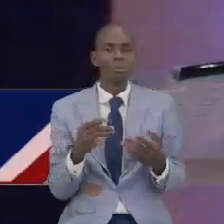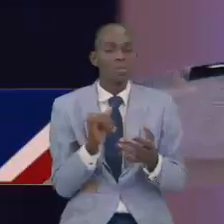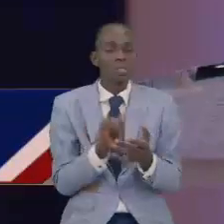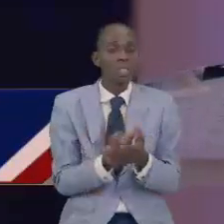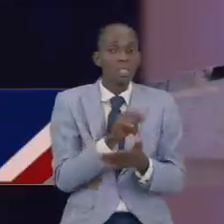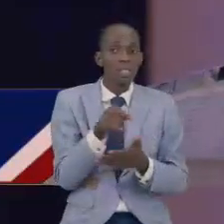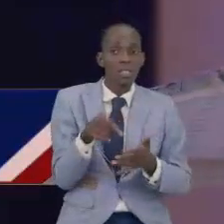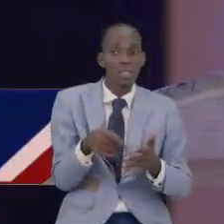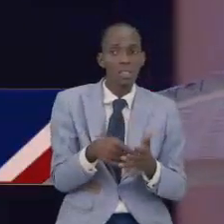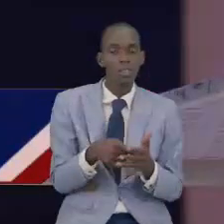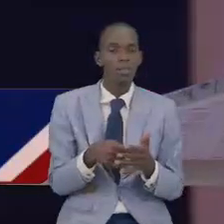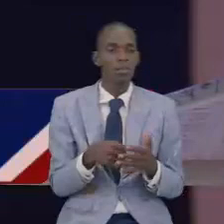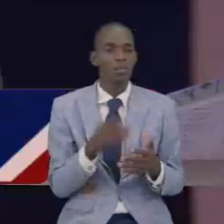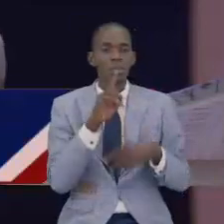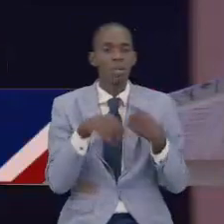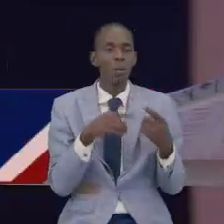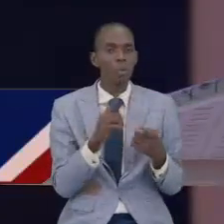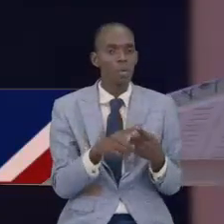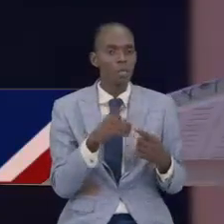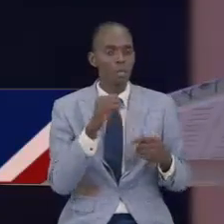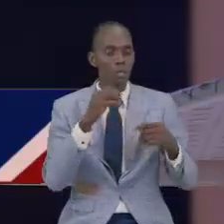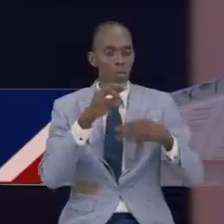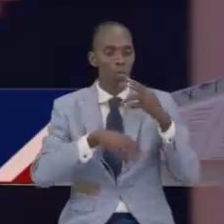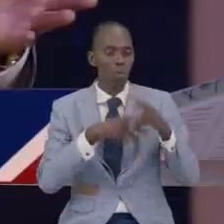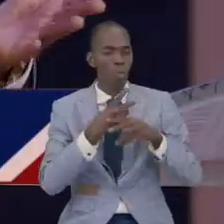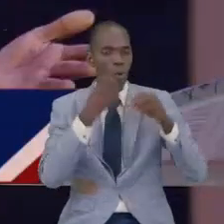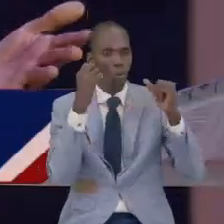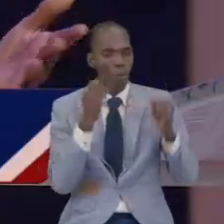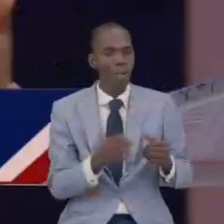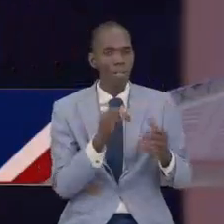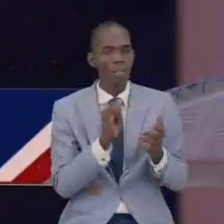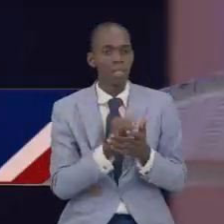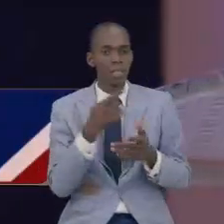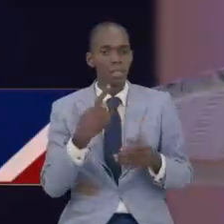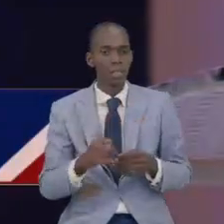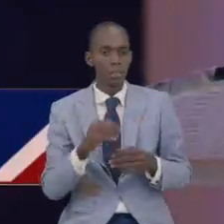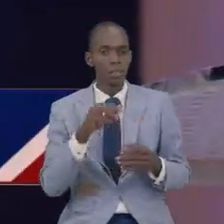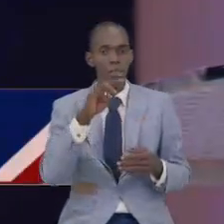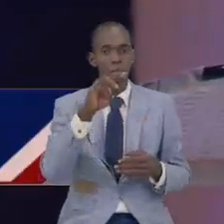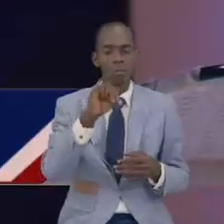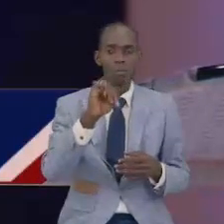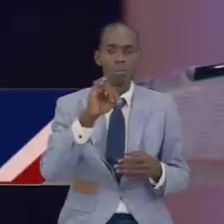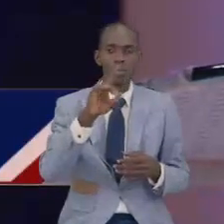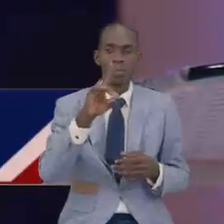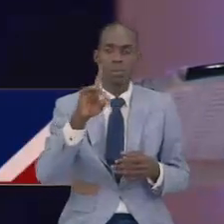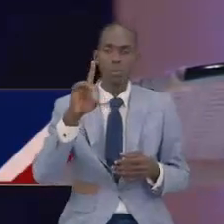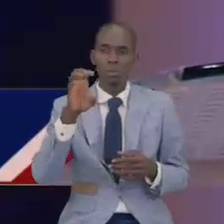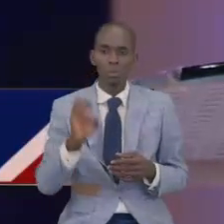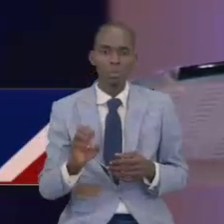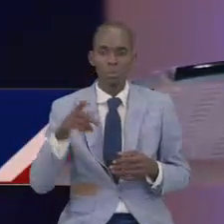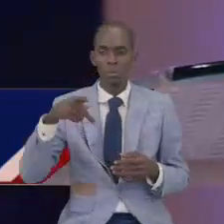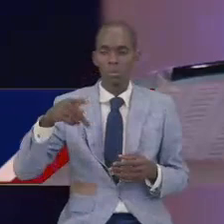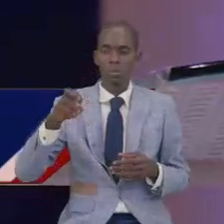this one were in, you're the head of gold, and then the Medo-Persian people, they had the chest and the